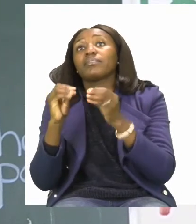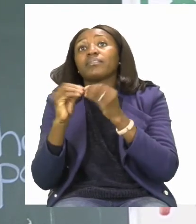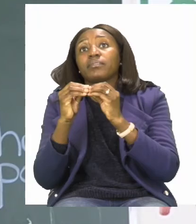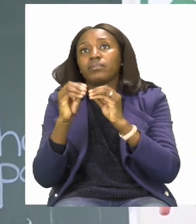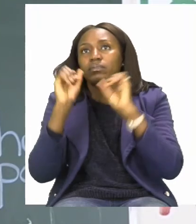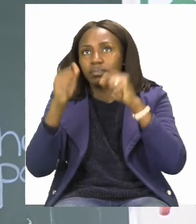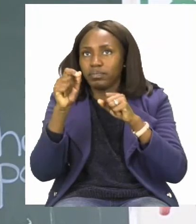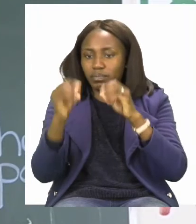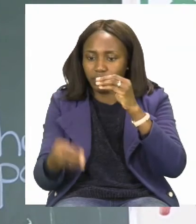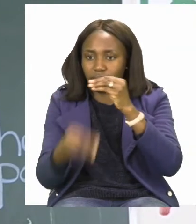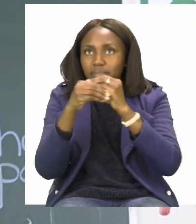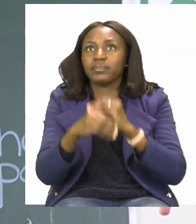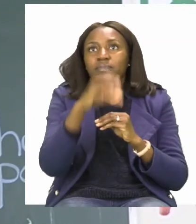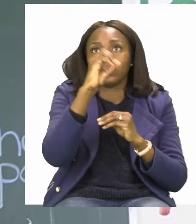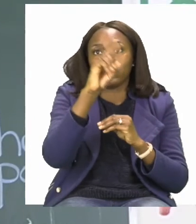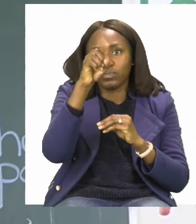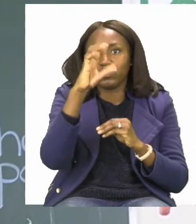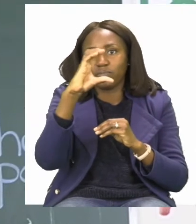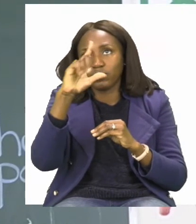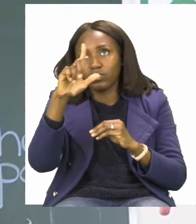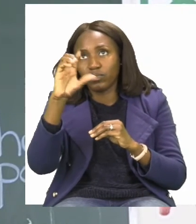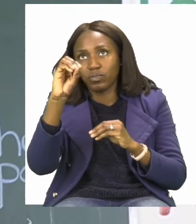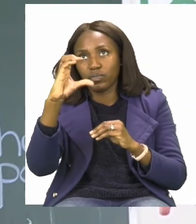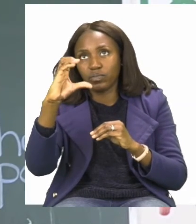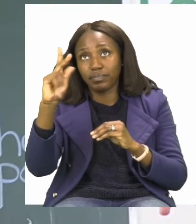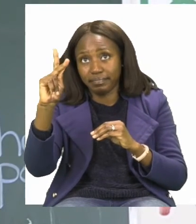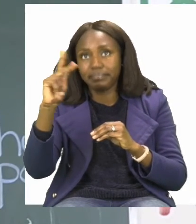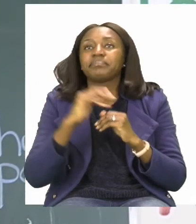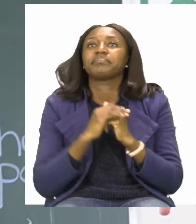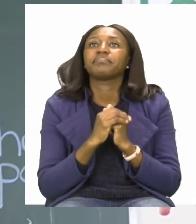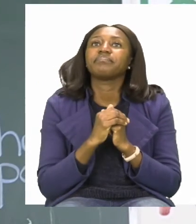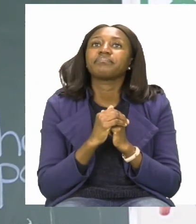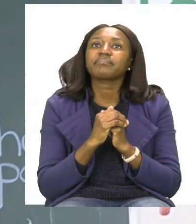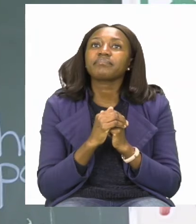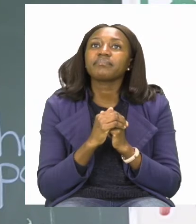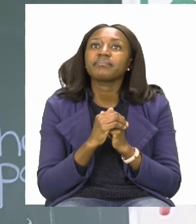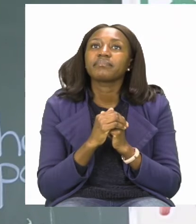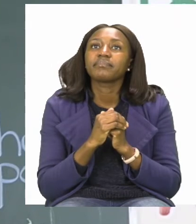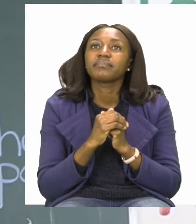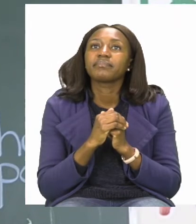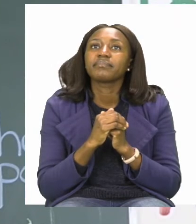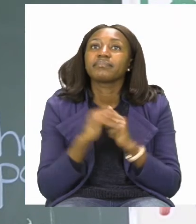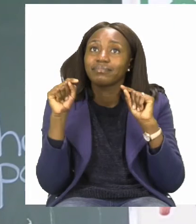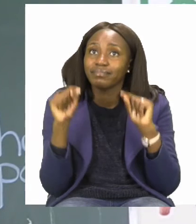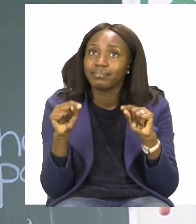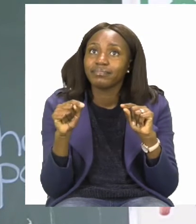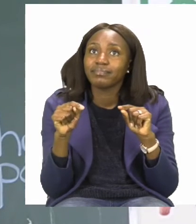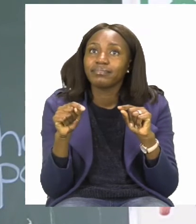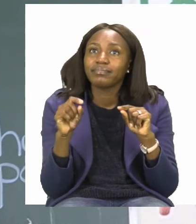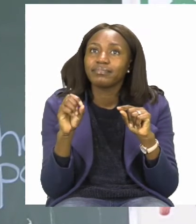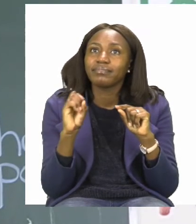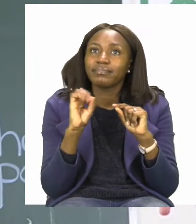case, it is 2 o'clock. Now, if our minute hand